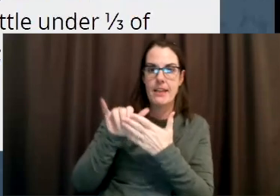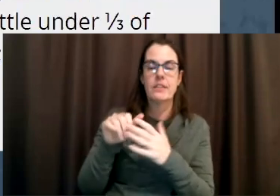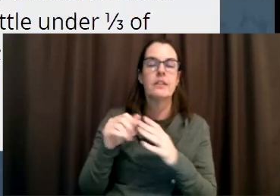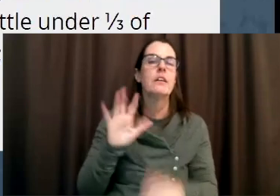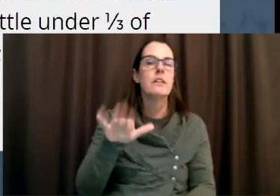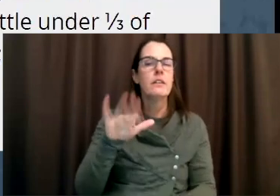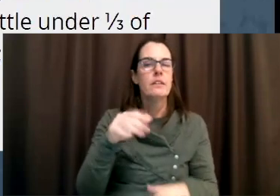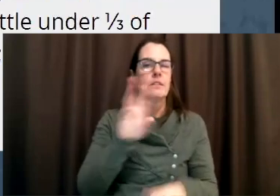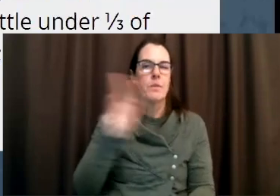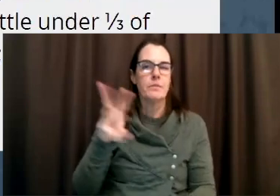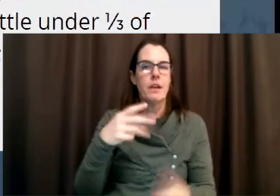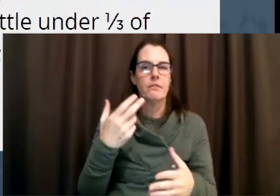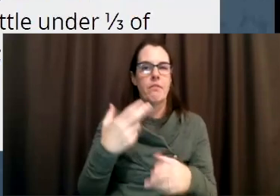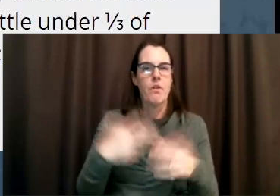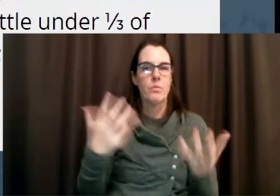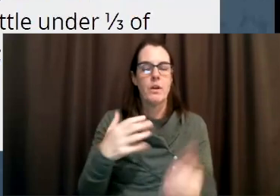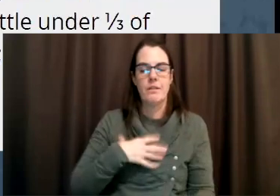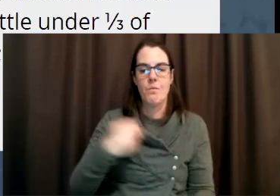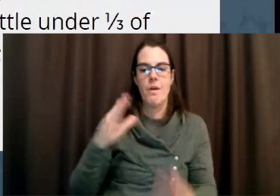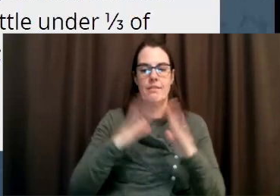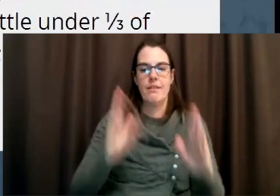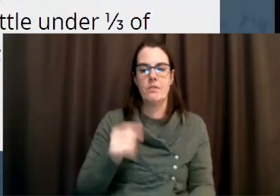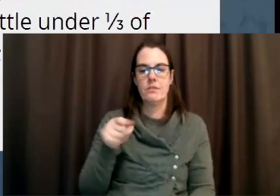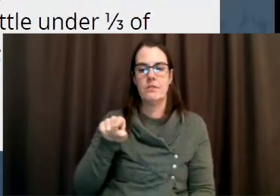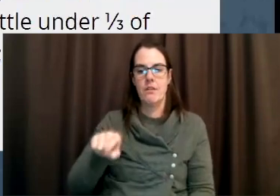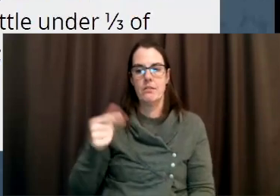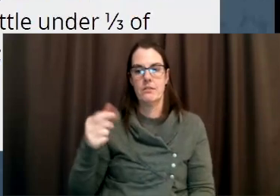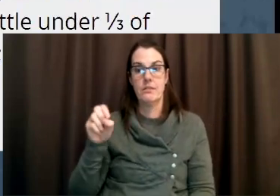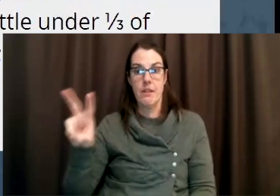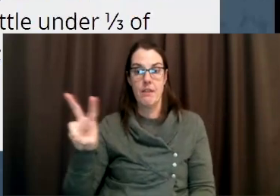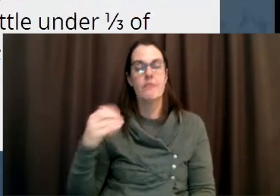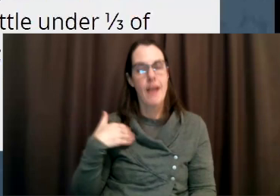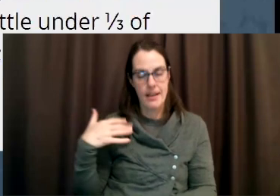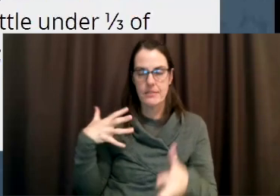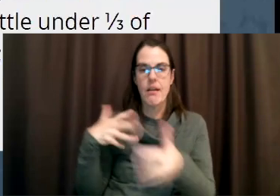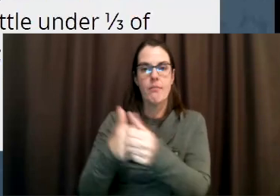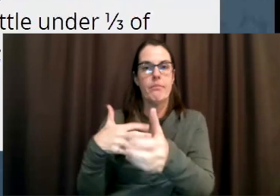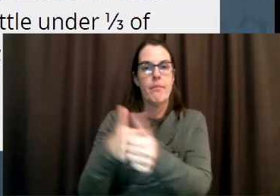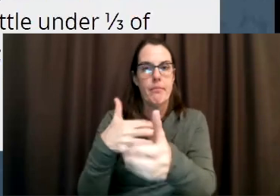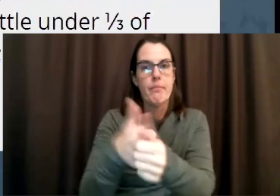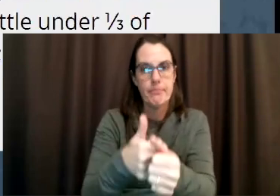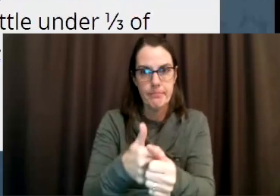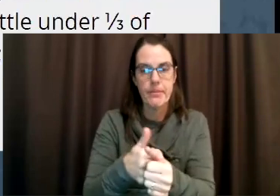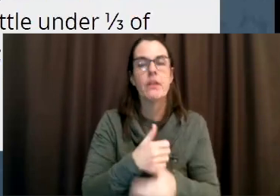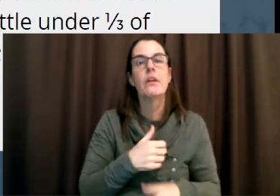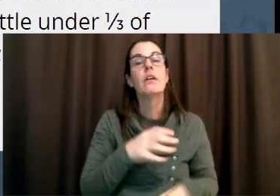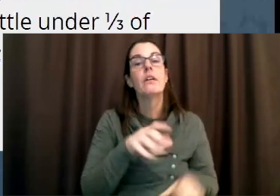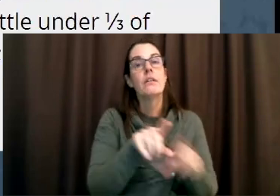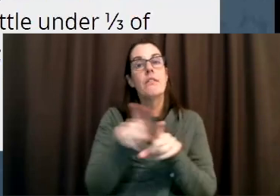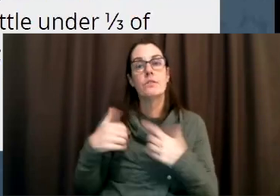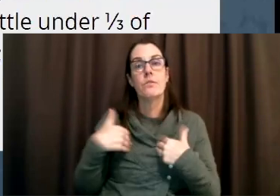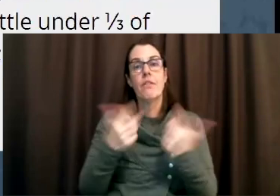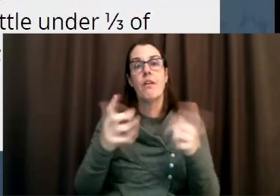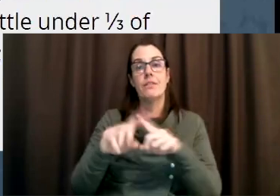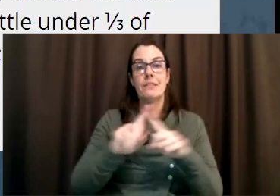Whitehouse.gov has a lot of has those updates, specifically. There are also a lot of groups.